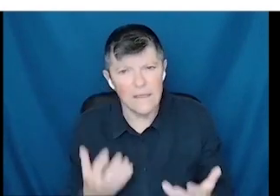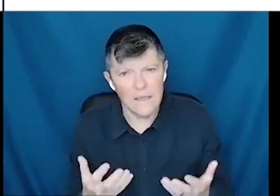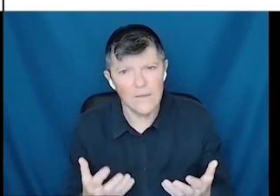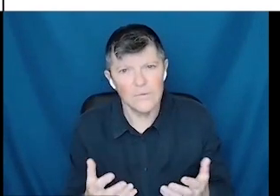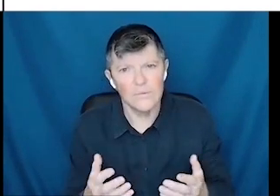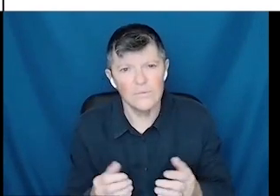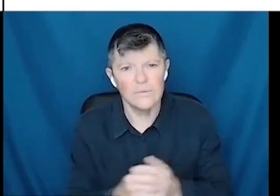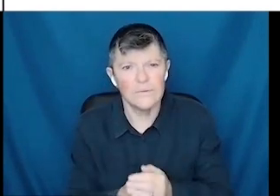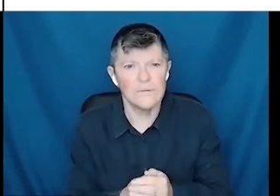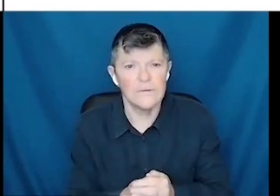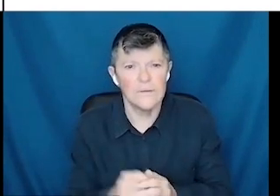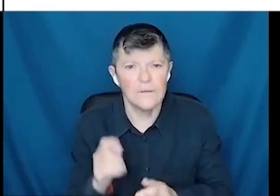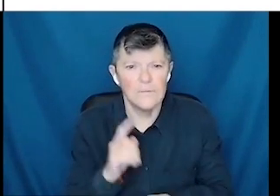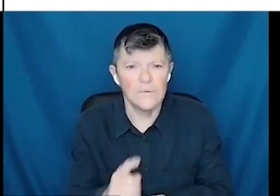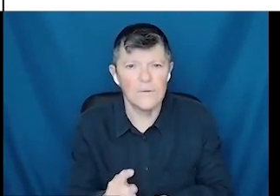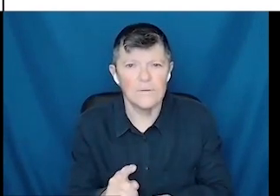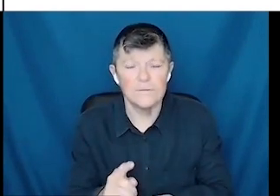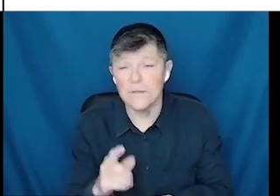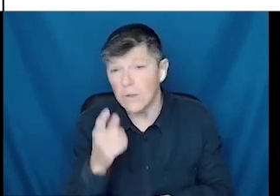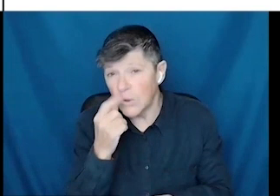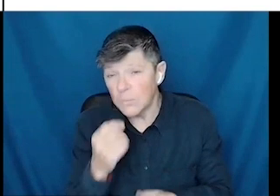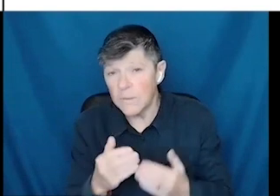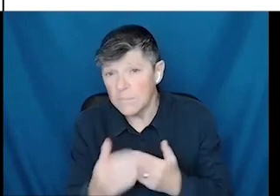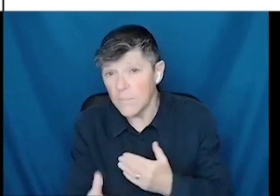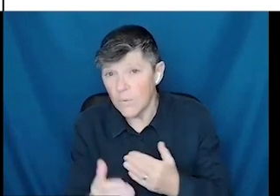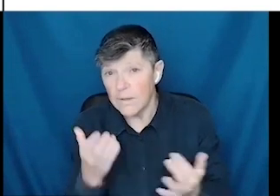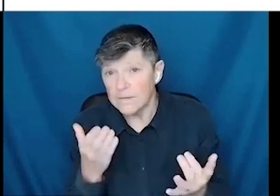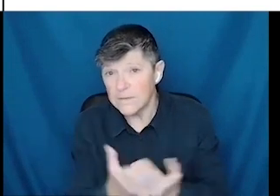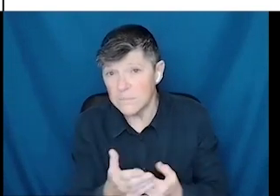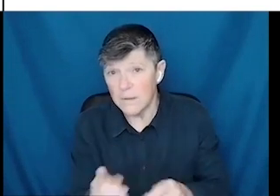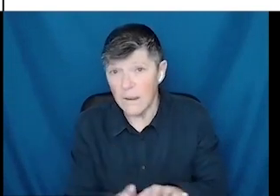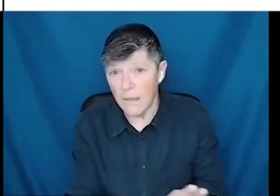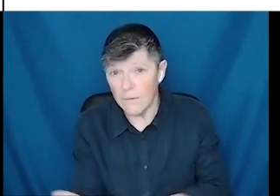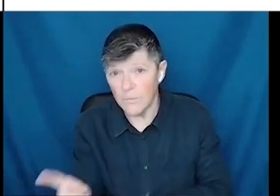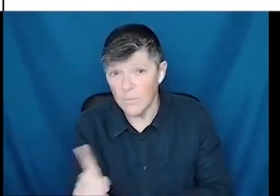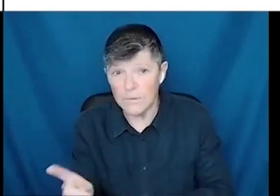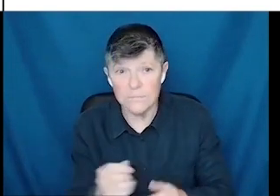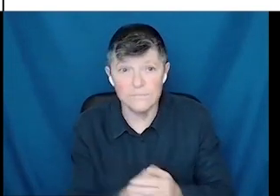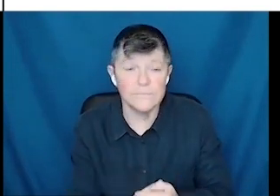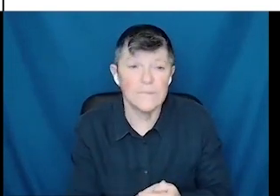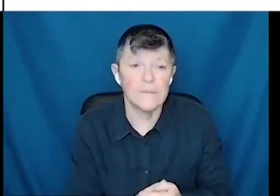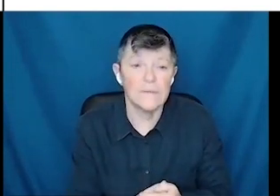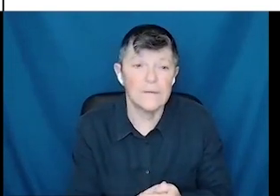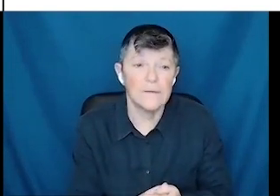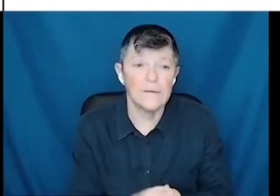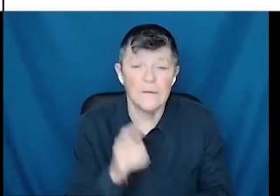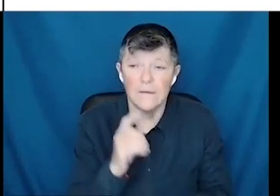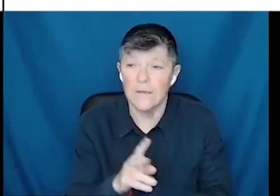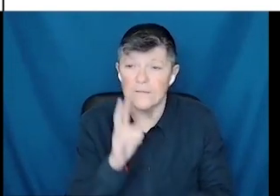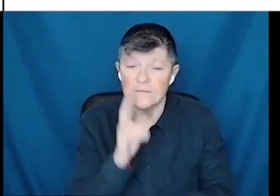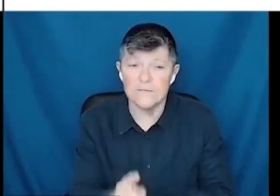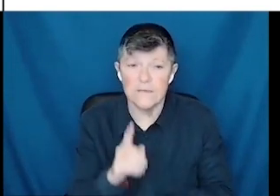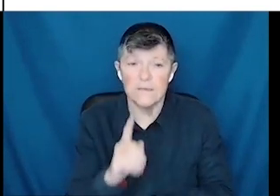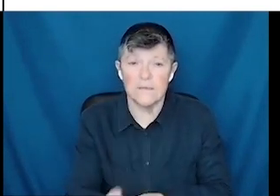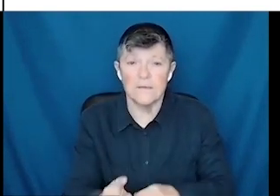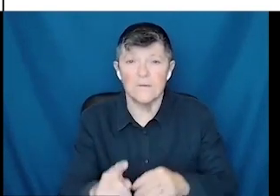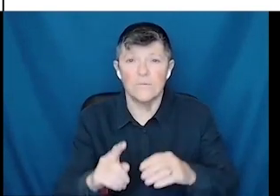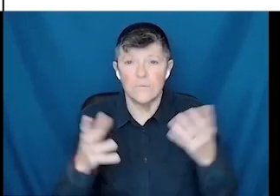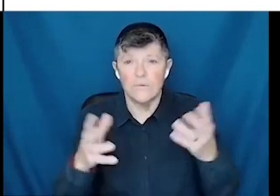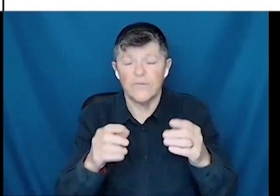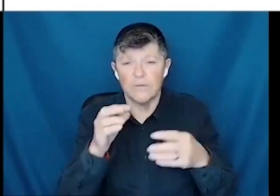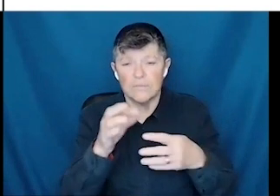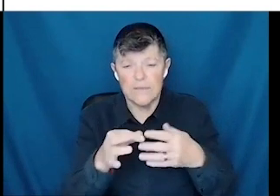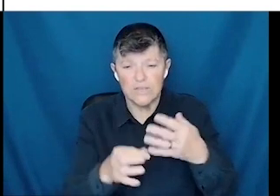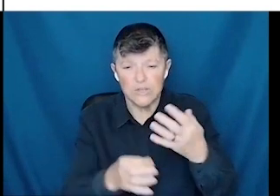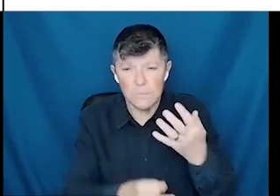would perhaps look like more accessibly. Visually you can see we've broken down each sort of component and